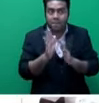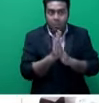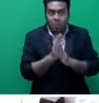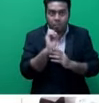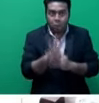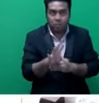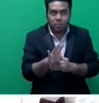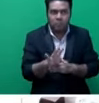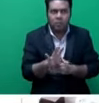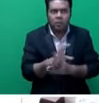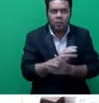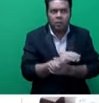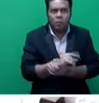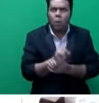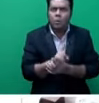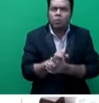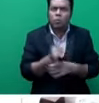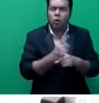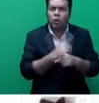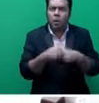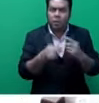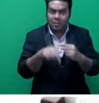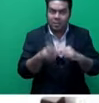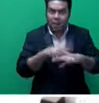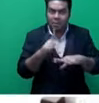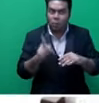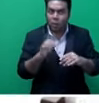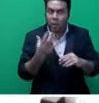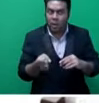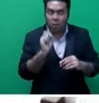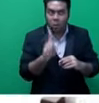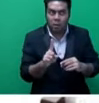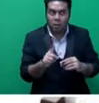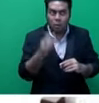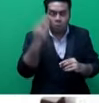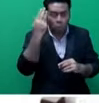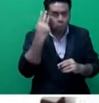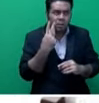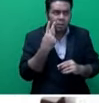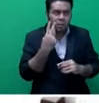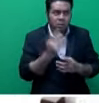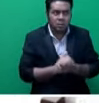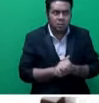lot of that. I think once mentioned in this parliament, where we had a particular lady whose